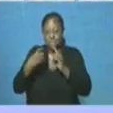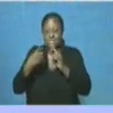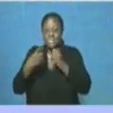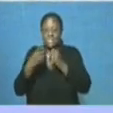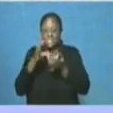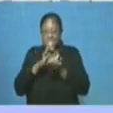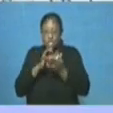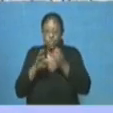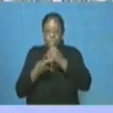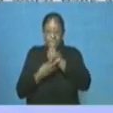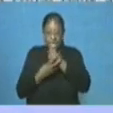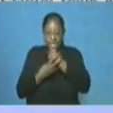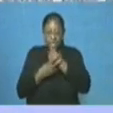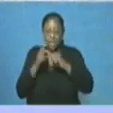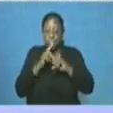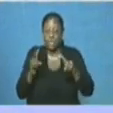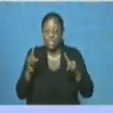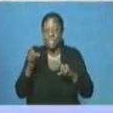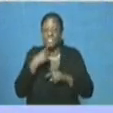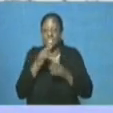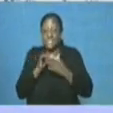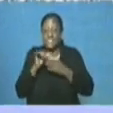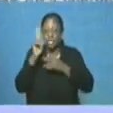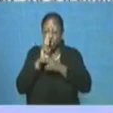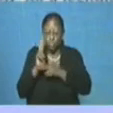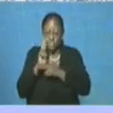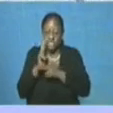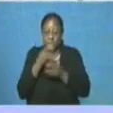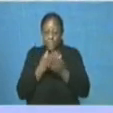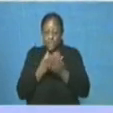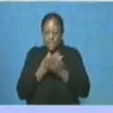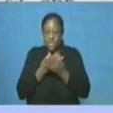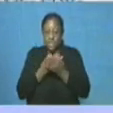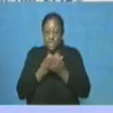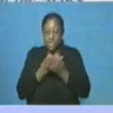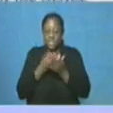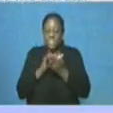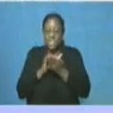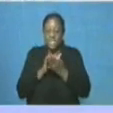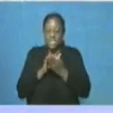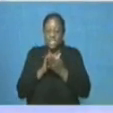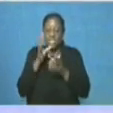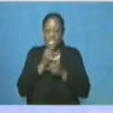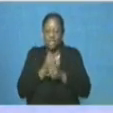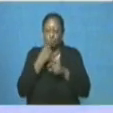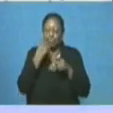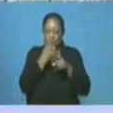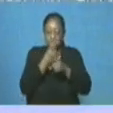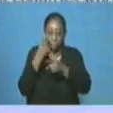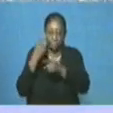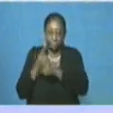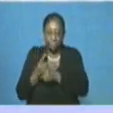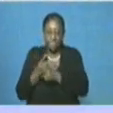the government is using resources provided by the International Monetary Fund legitimately. Finance officials clarified that